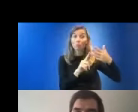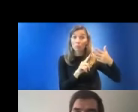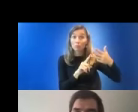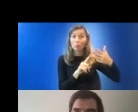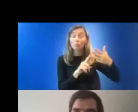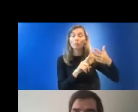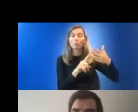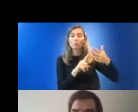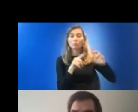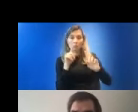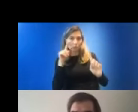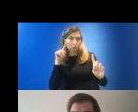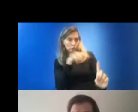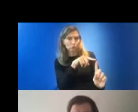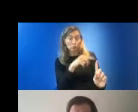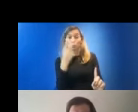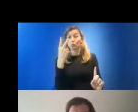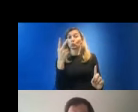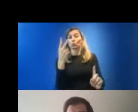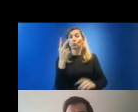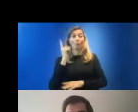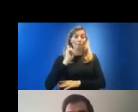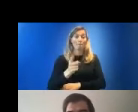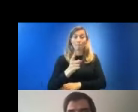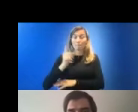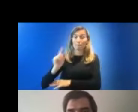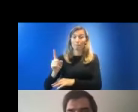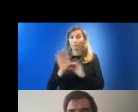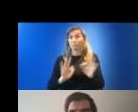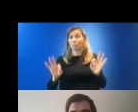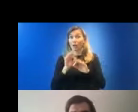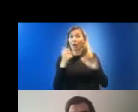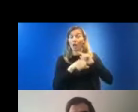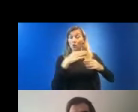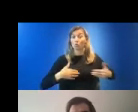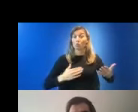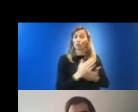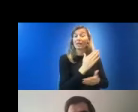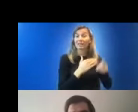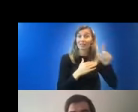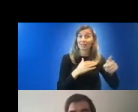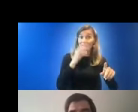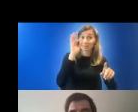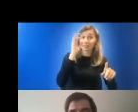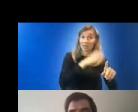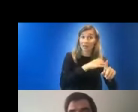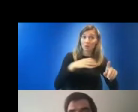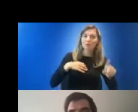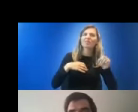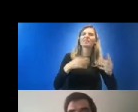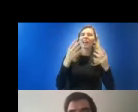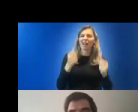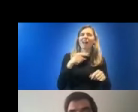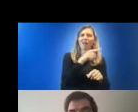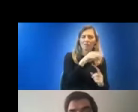very important mandates under the Human Rights Council, which are Special Rapporteurs on the Rights of Persons with Disabilities and